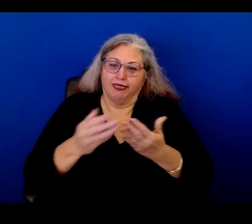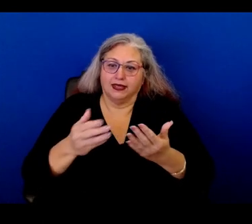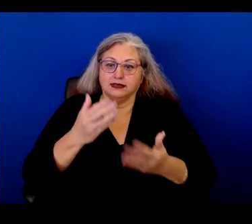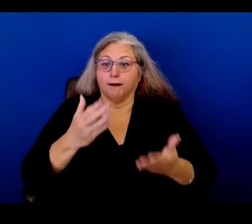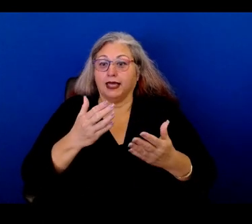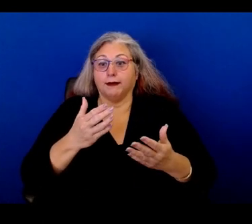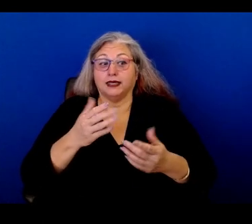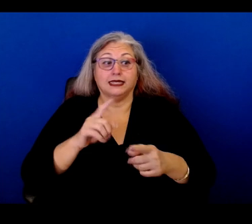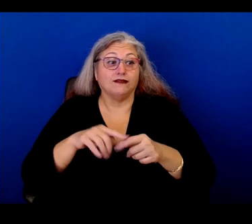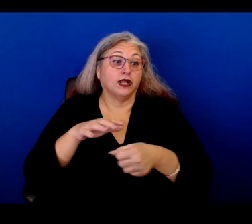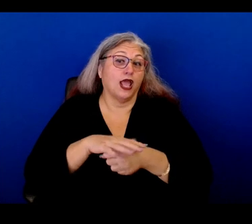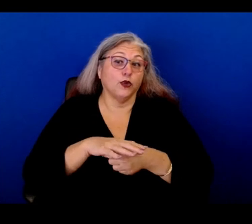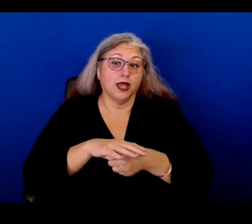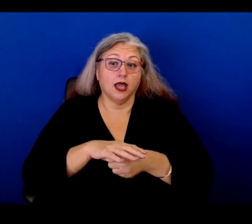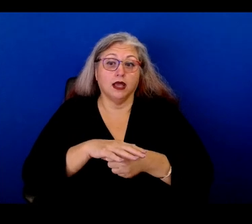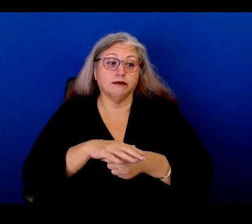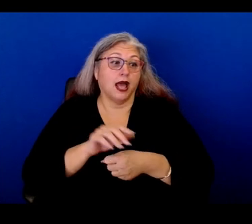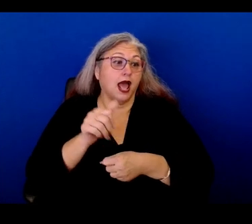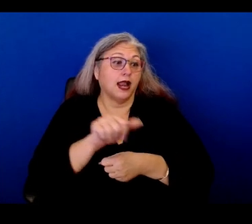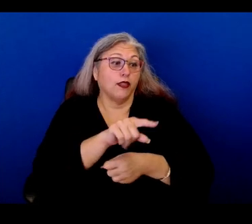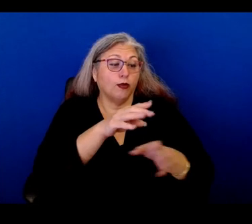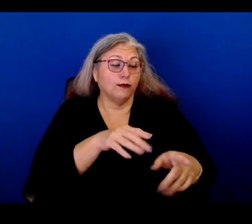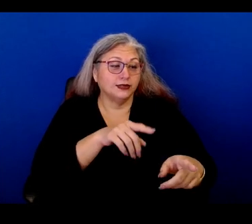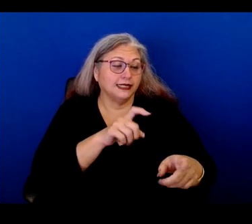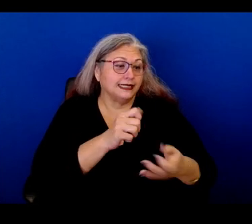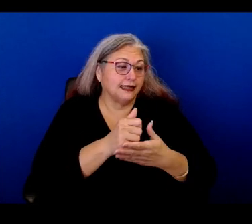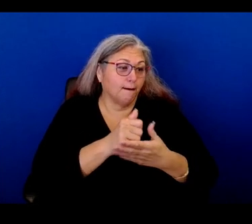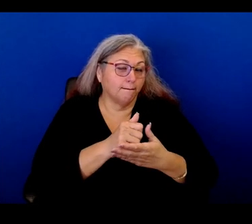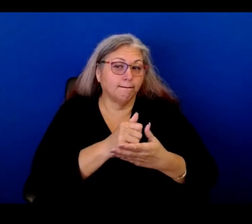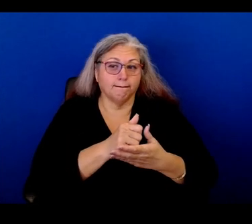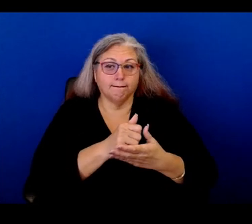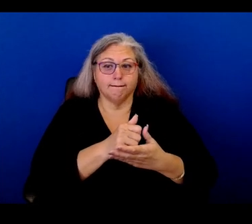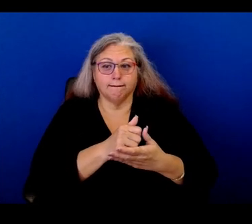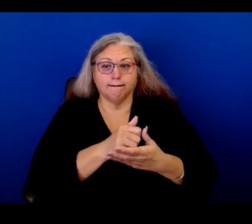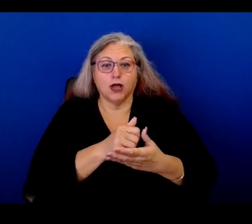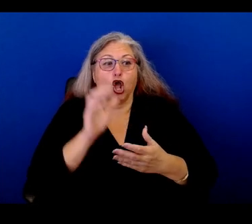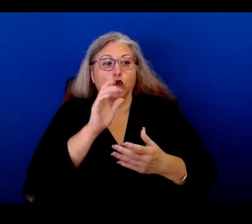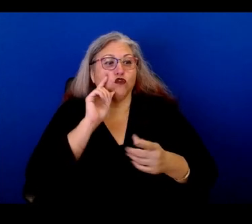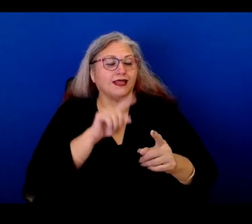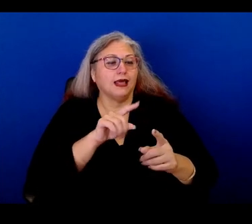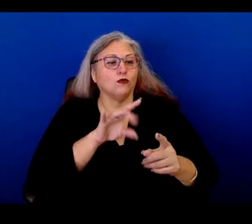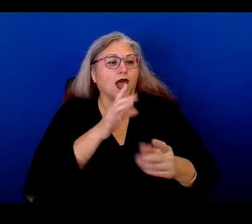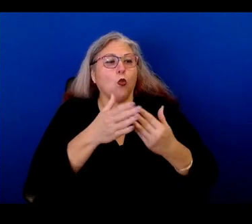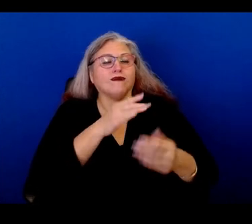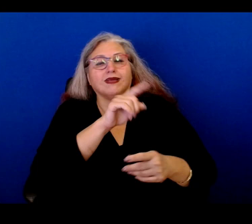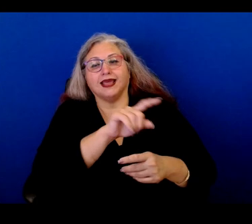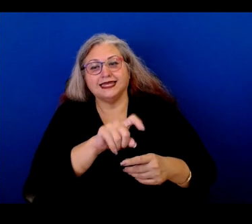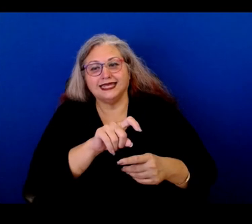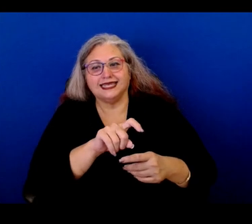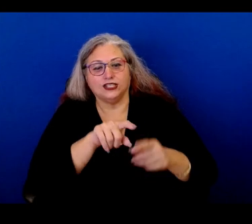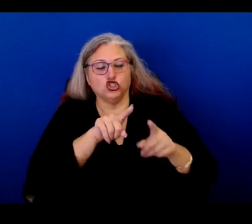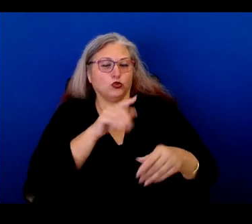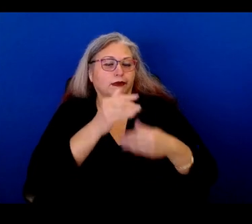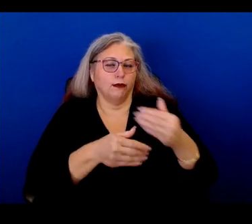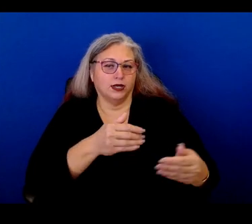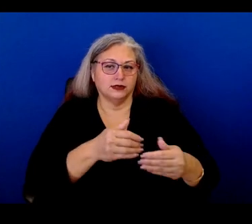might be a different area that, you know, someone else needs help with. Look for them, what they need in the